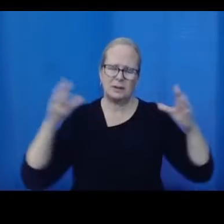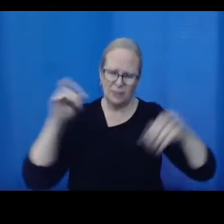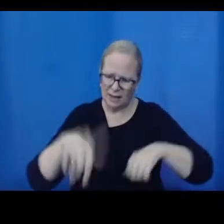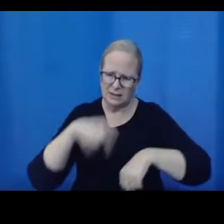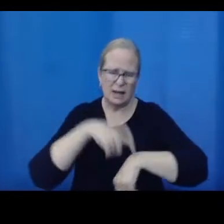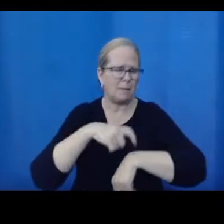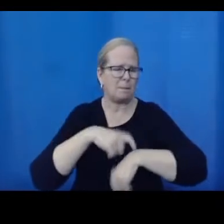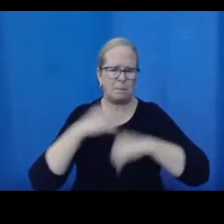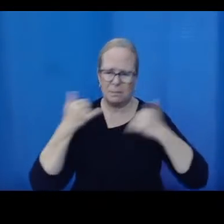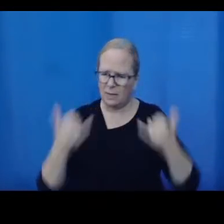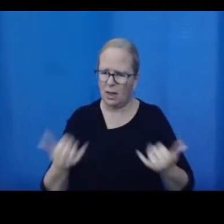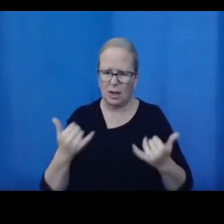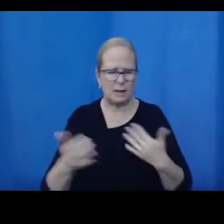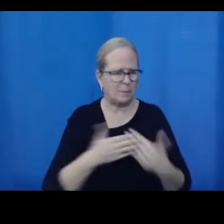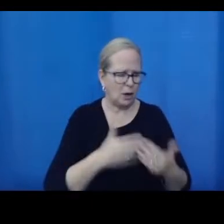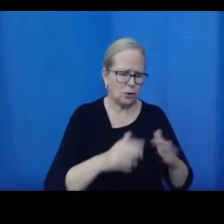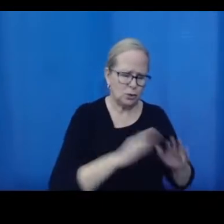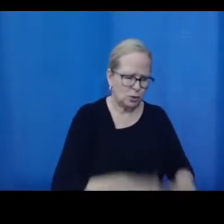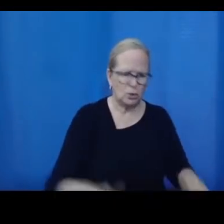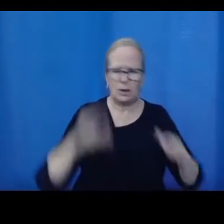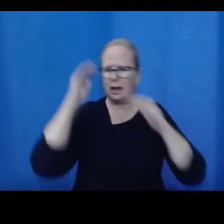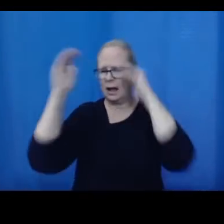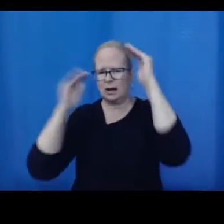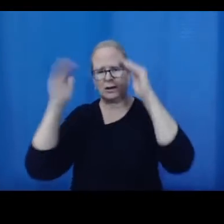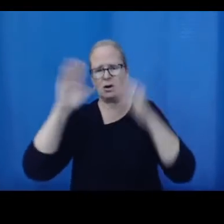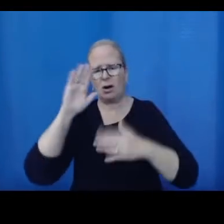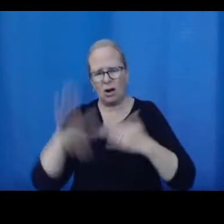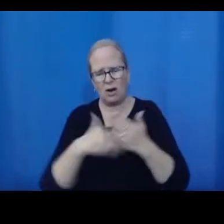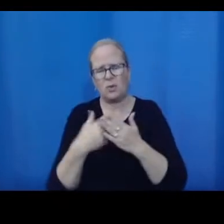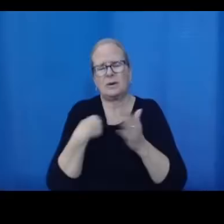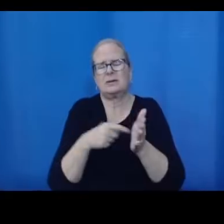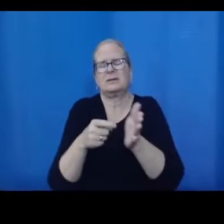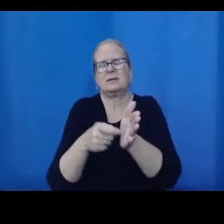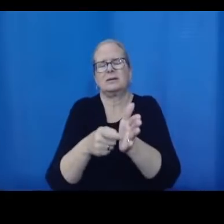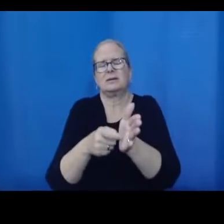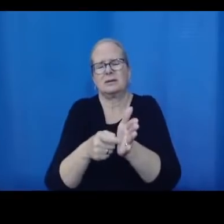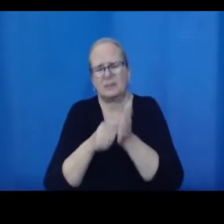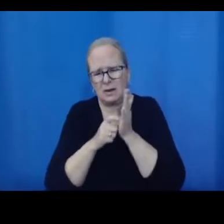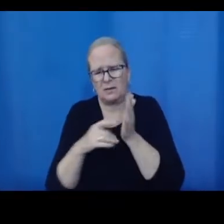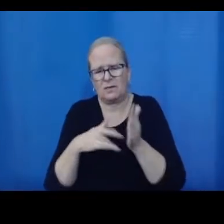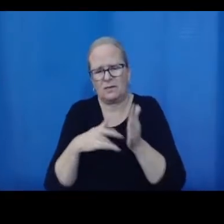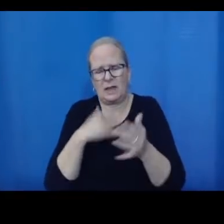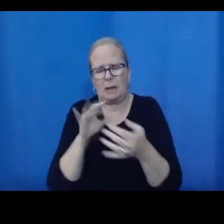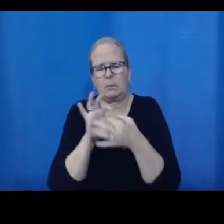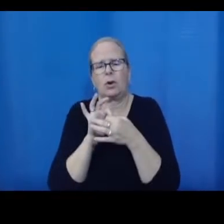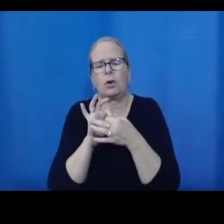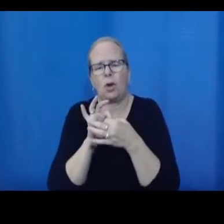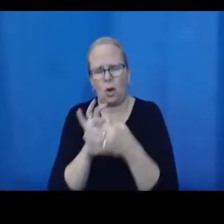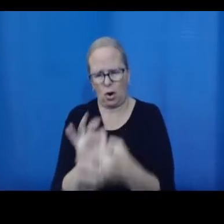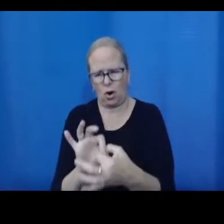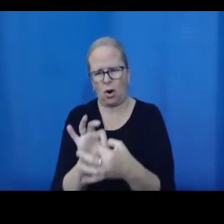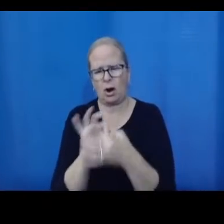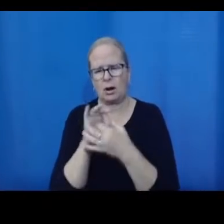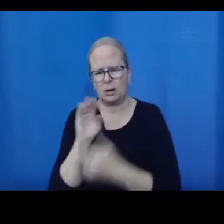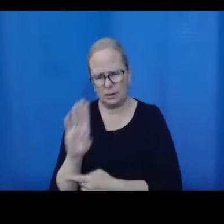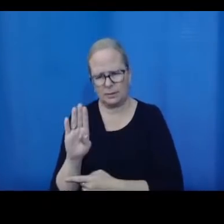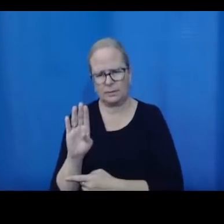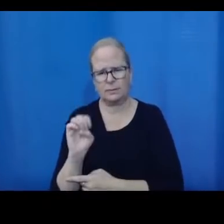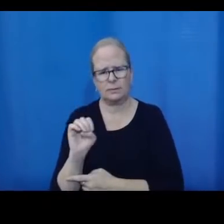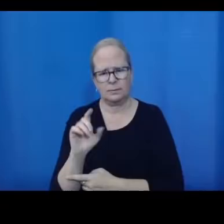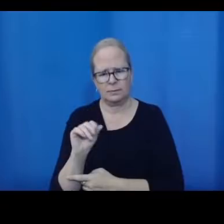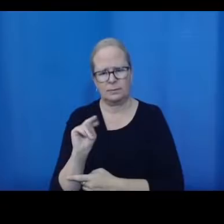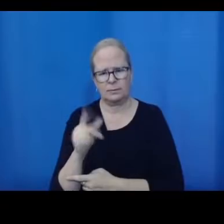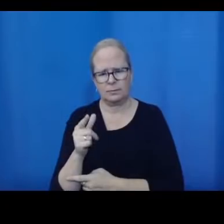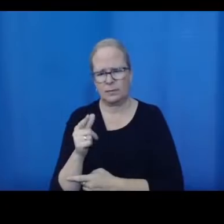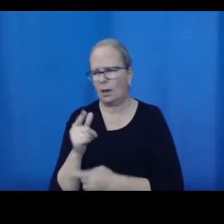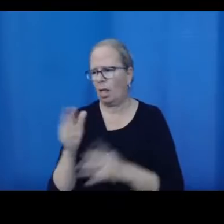to feel like we belong. And I think that that's been a huge piece. We've been disconnected and we've lost a lot of those rituals and sort of traditions and things